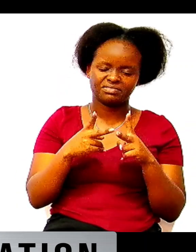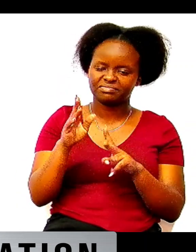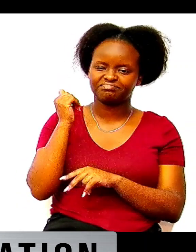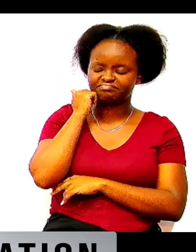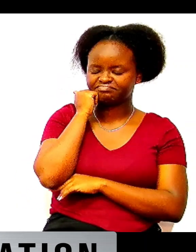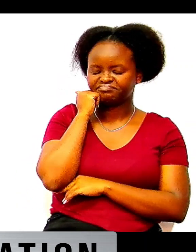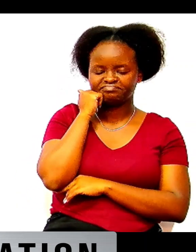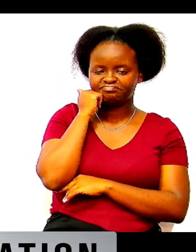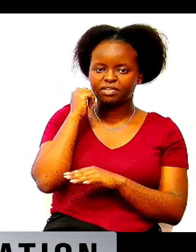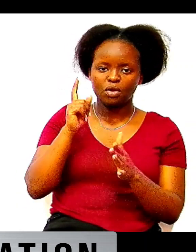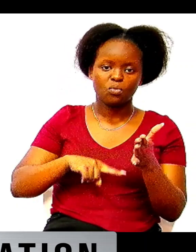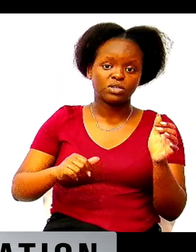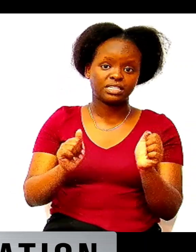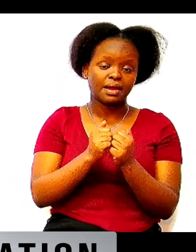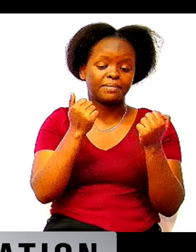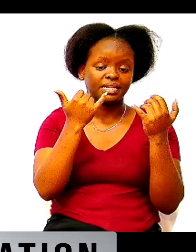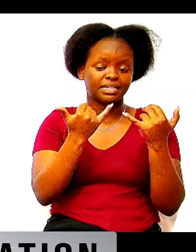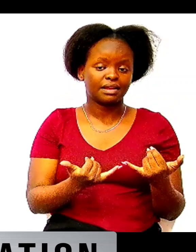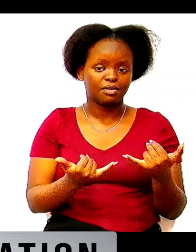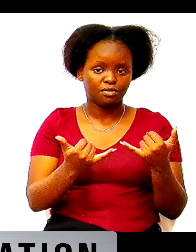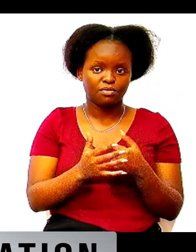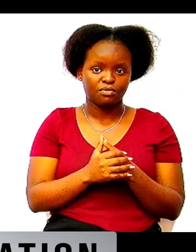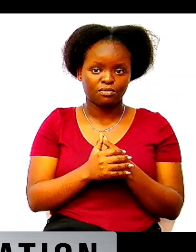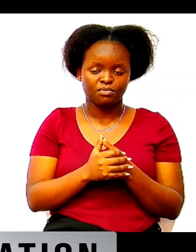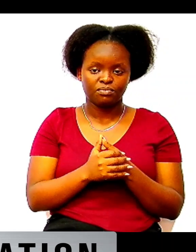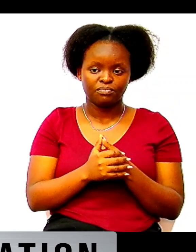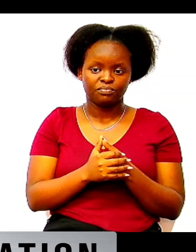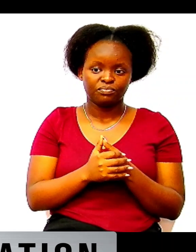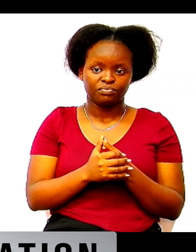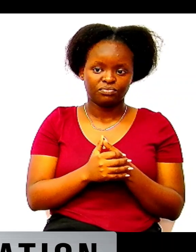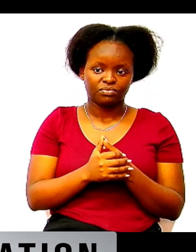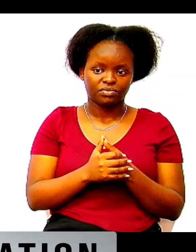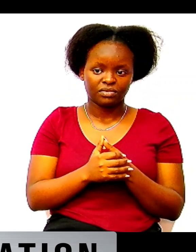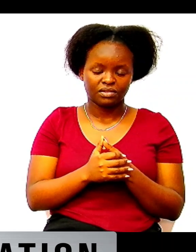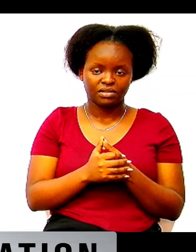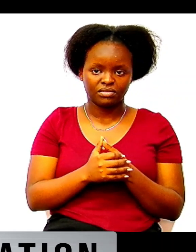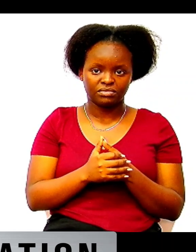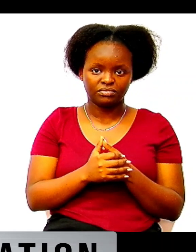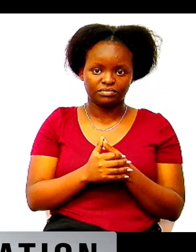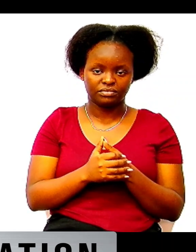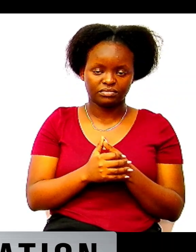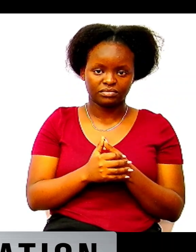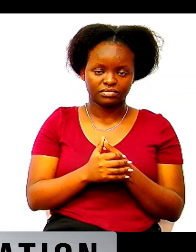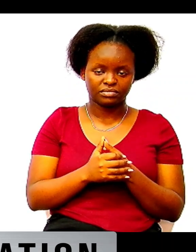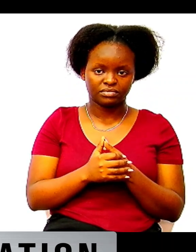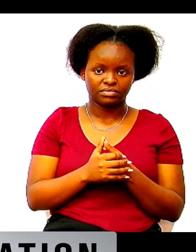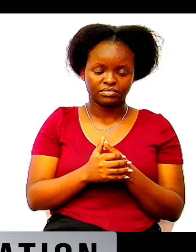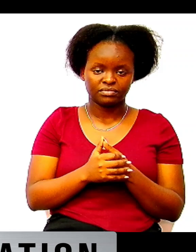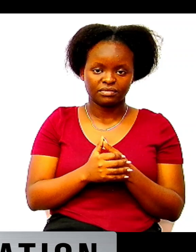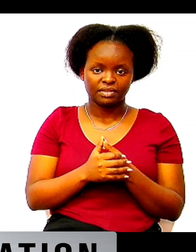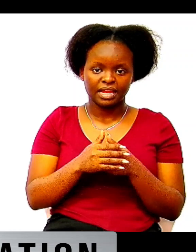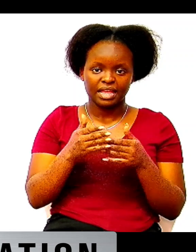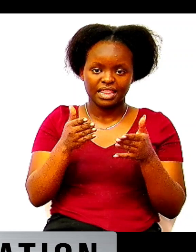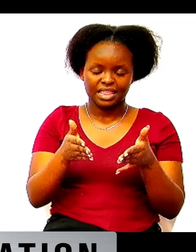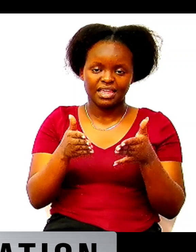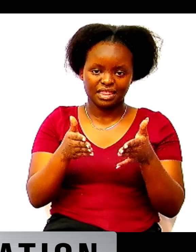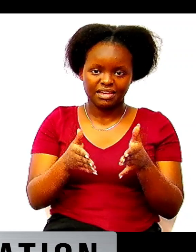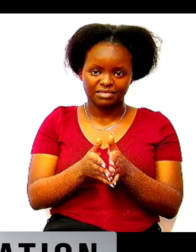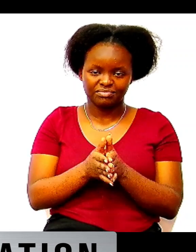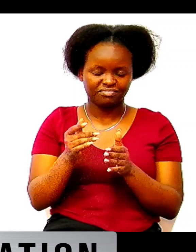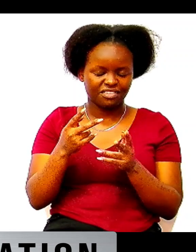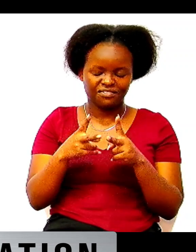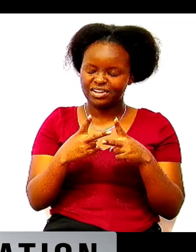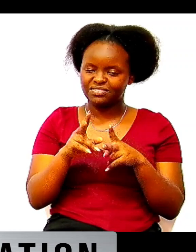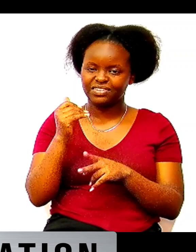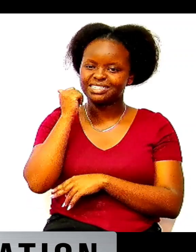now, because if it happens that we are moving backwards in Tanzania, then it's very unfortunate, and